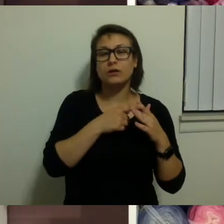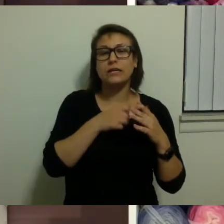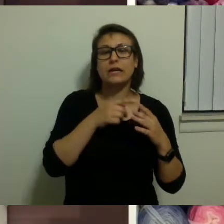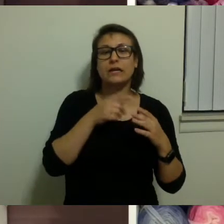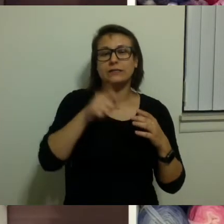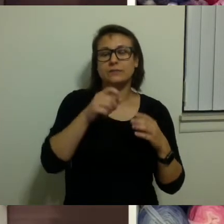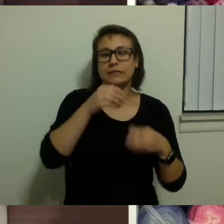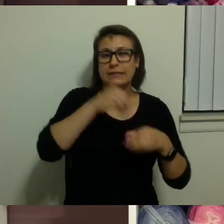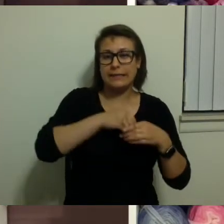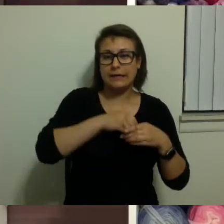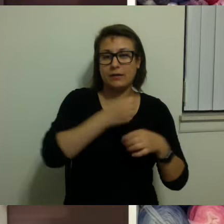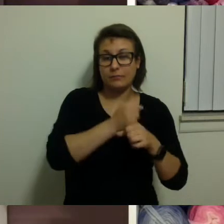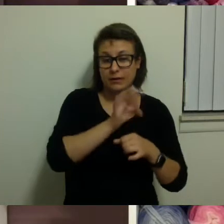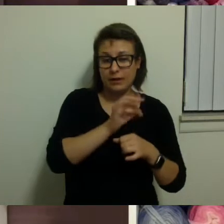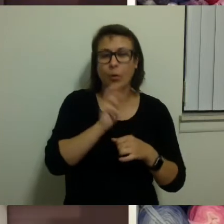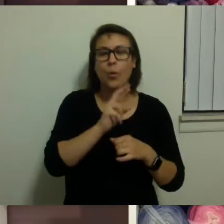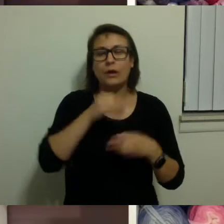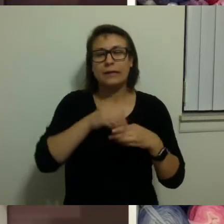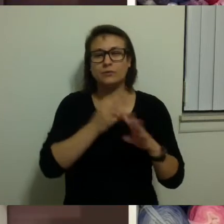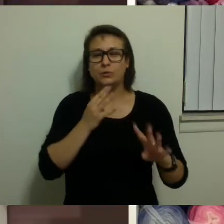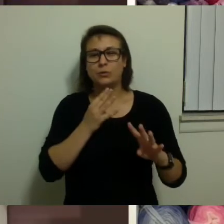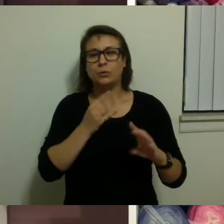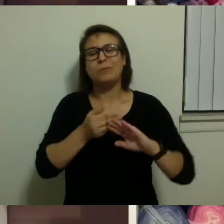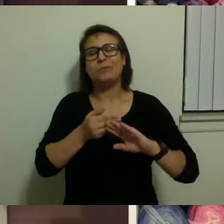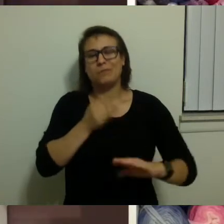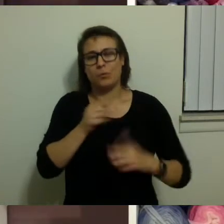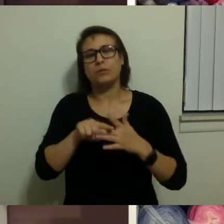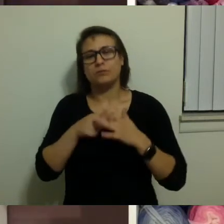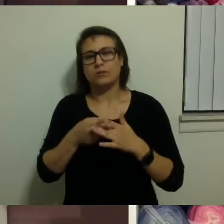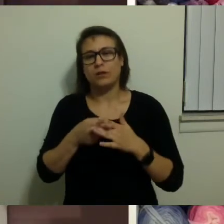queue prior to you casting on.